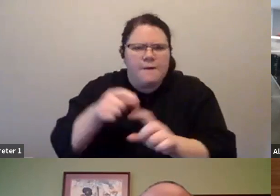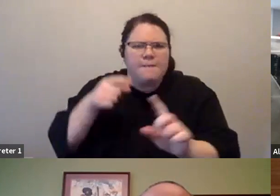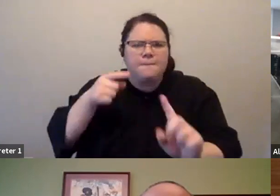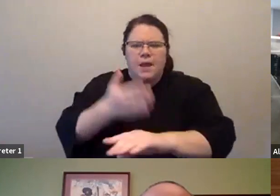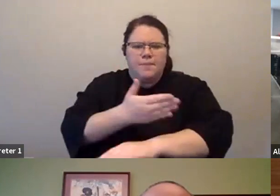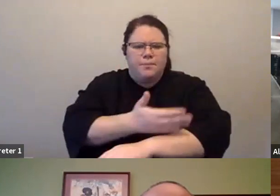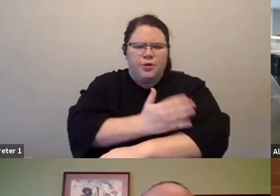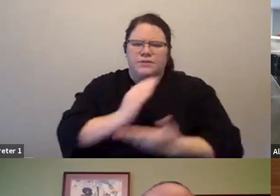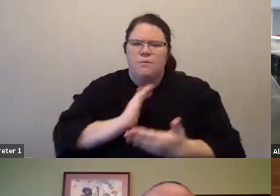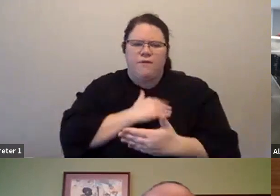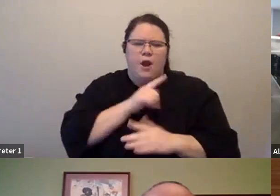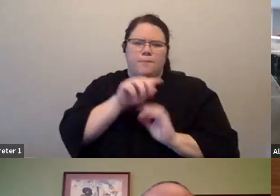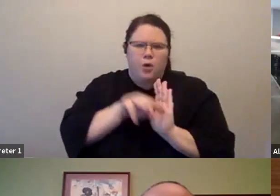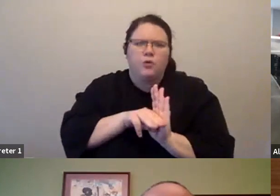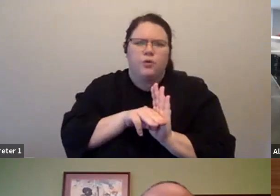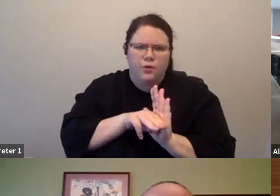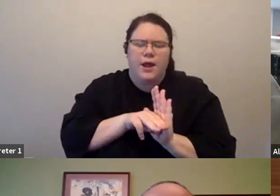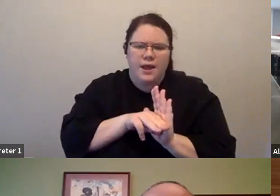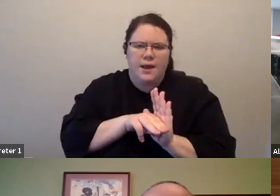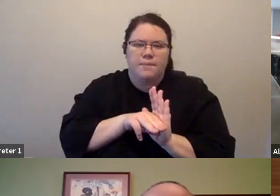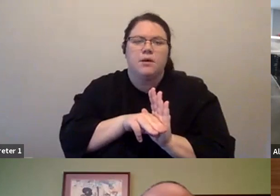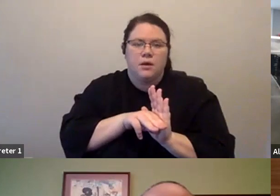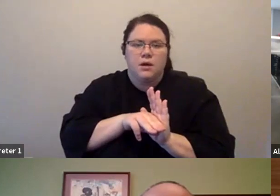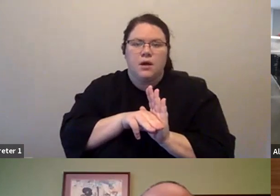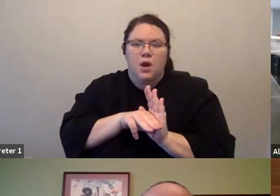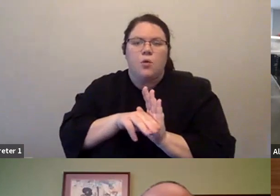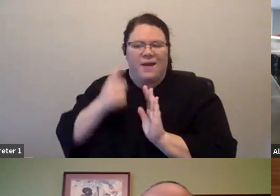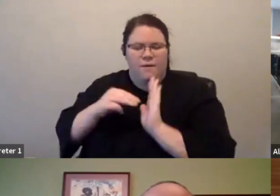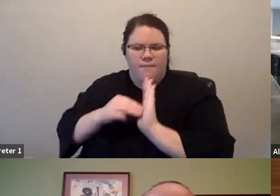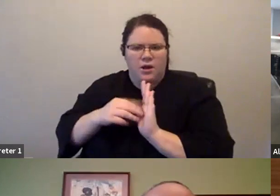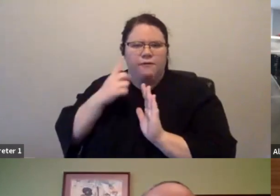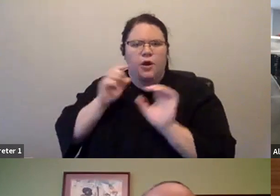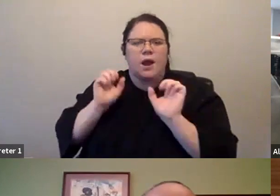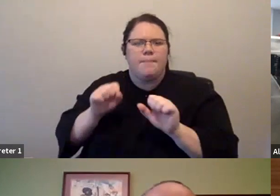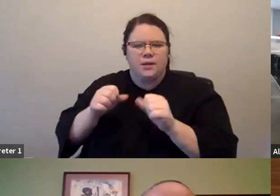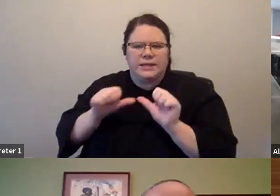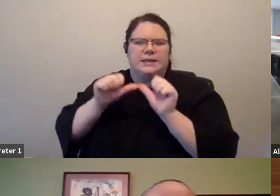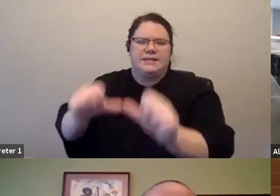of our programs that's under our Ability Forward career model.